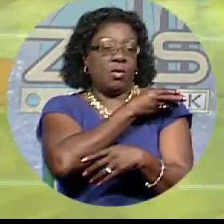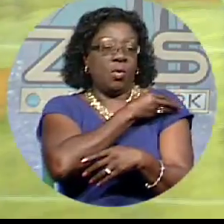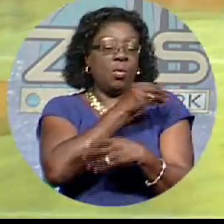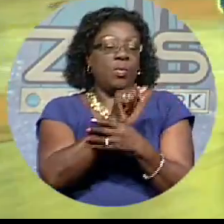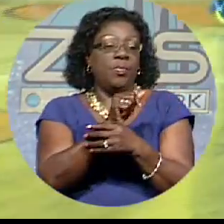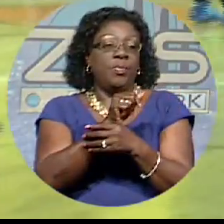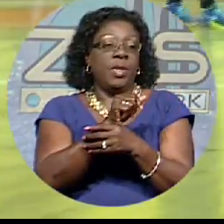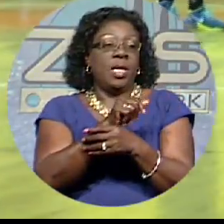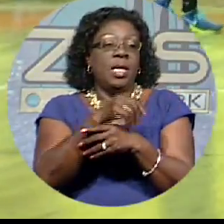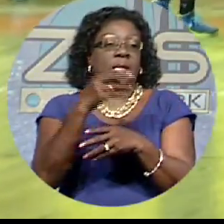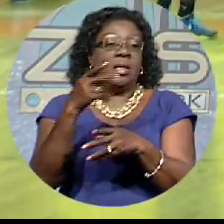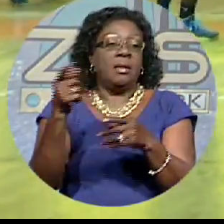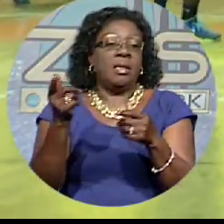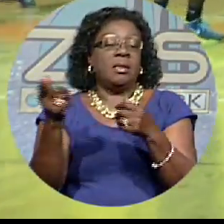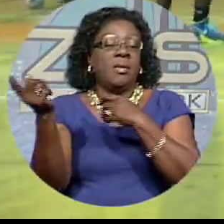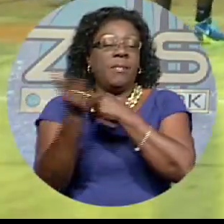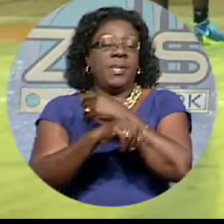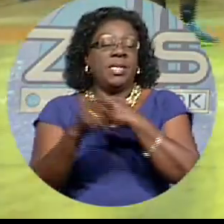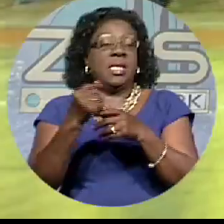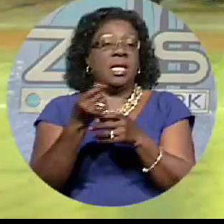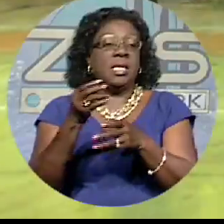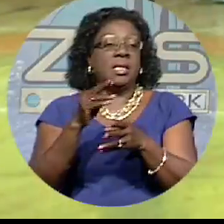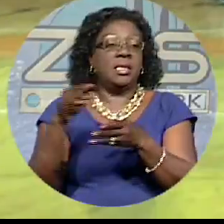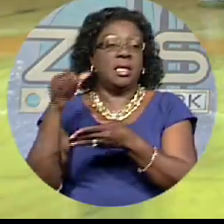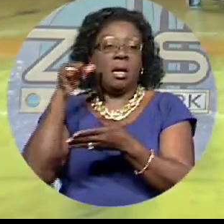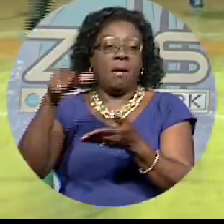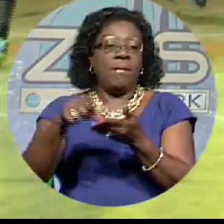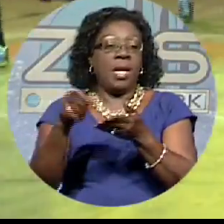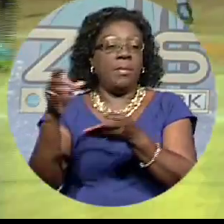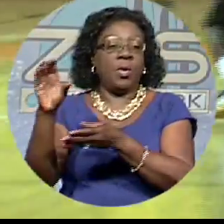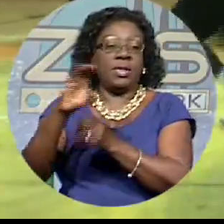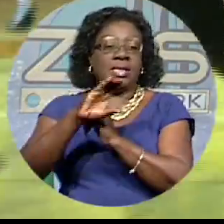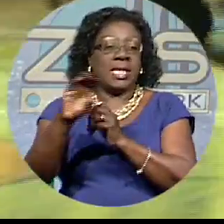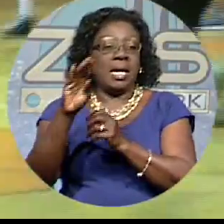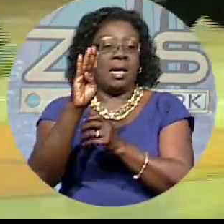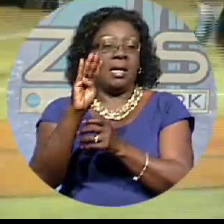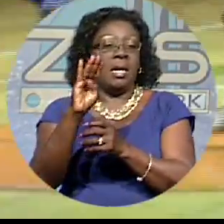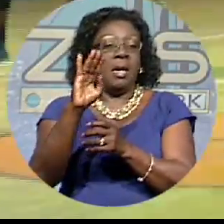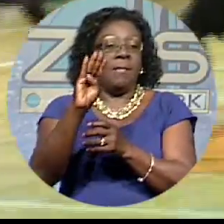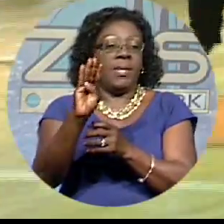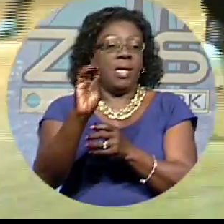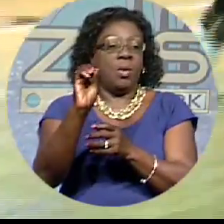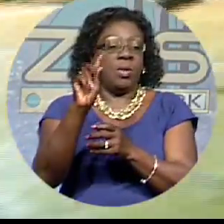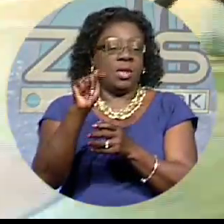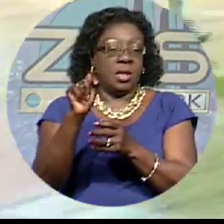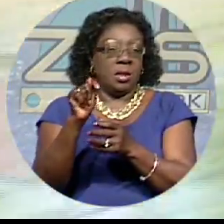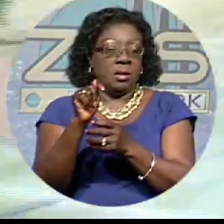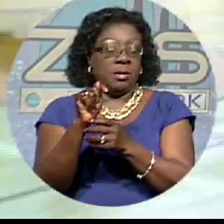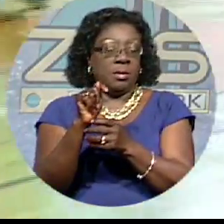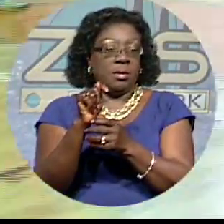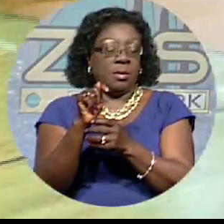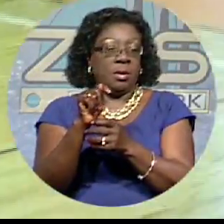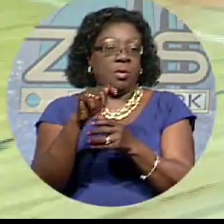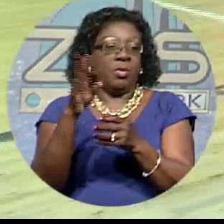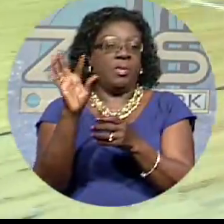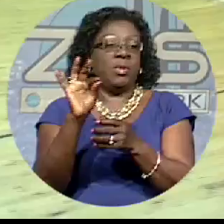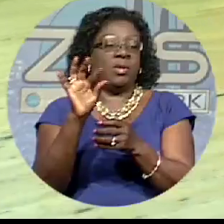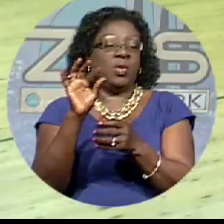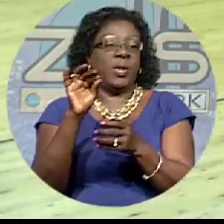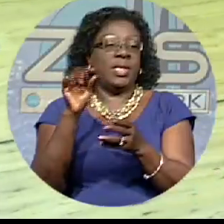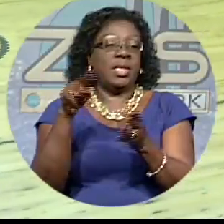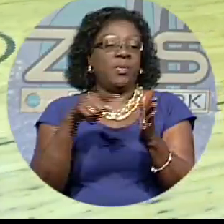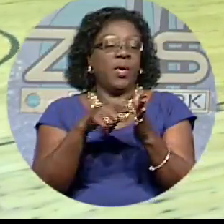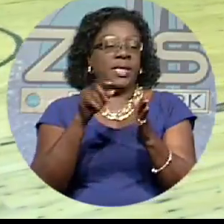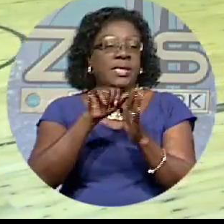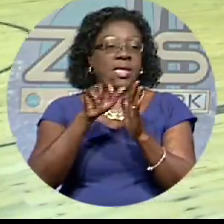Mailboat Cybots 96-89. Devin Ferguson put up 21 points and Ahmad Boodle netted 20 points in the loss. The league will